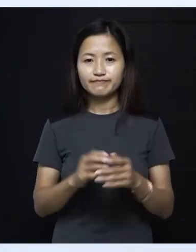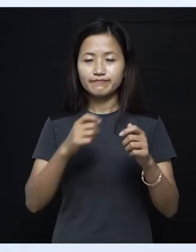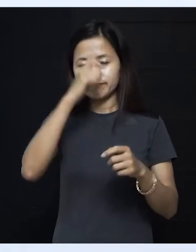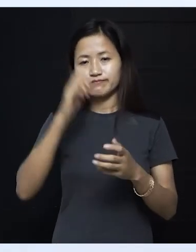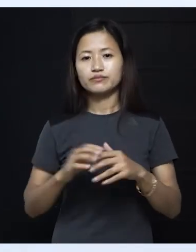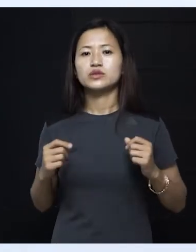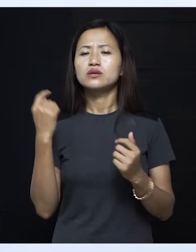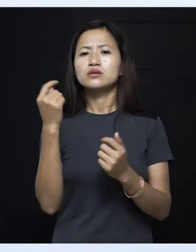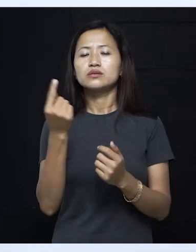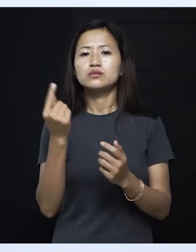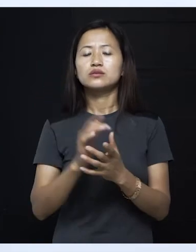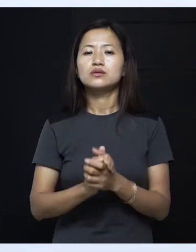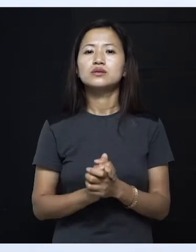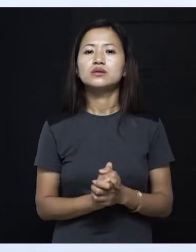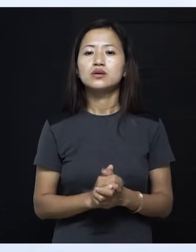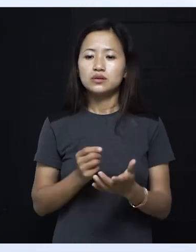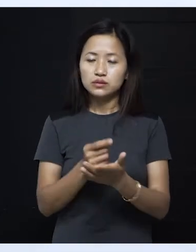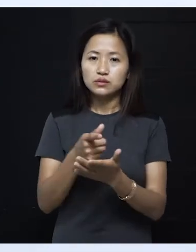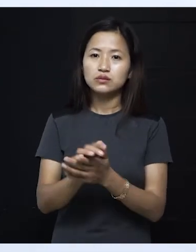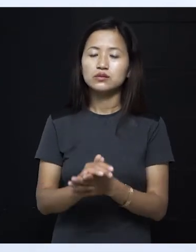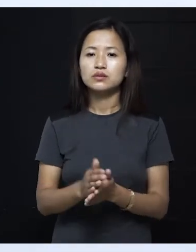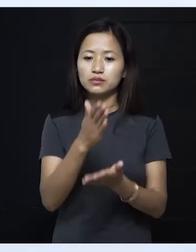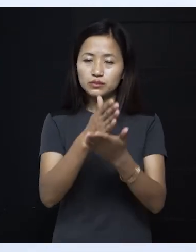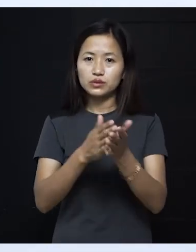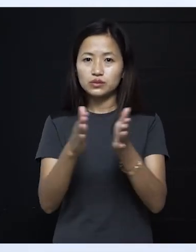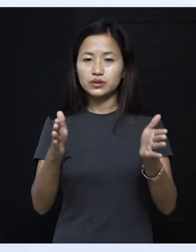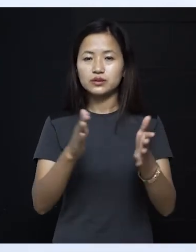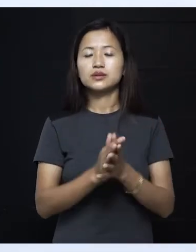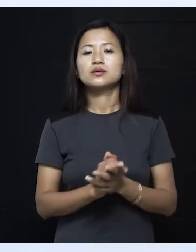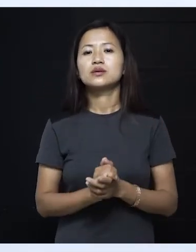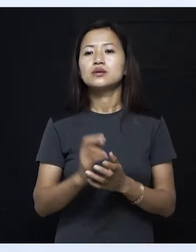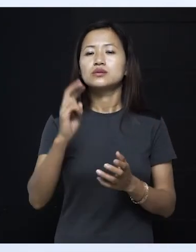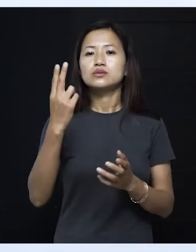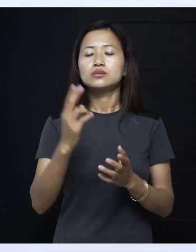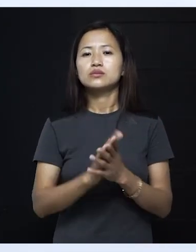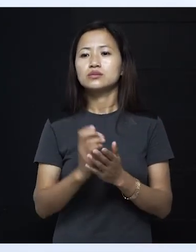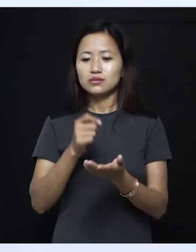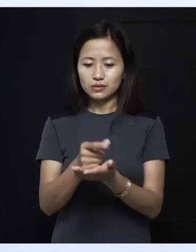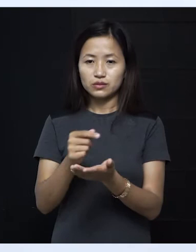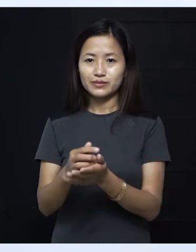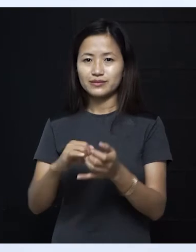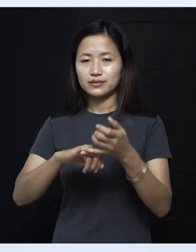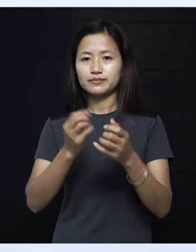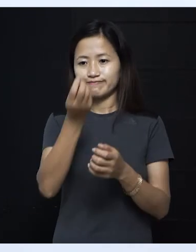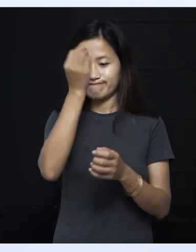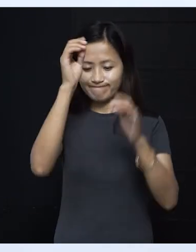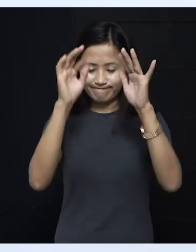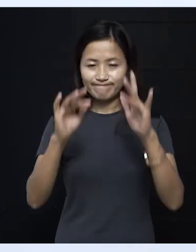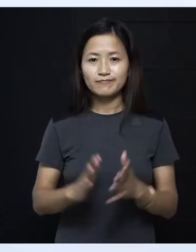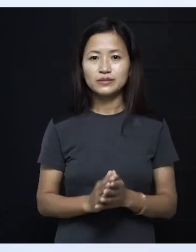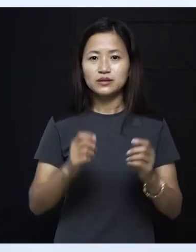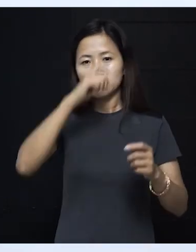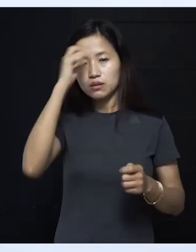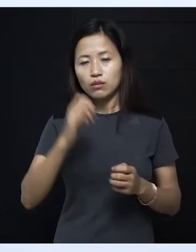are usually sown in between this other two cropping season, that is in between the Rabi